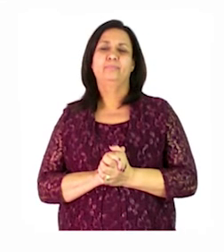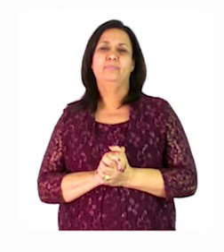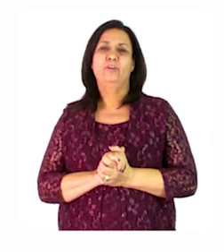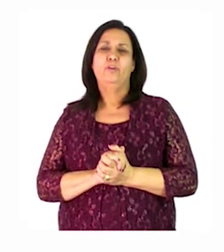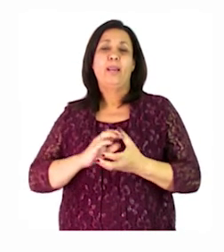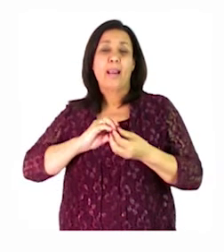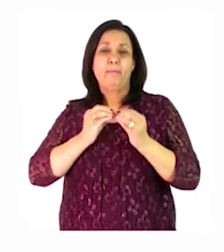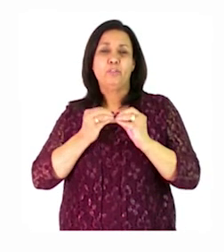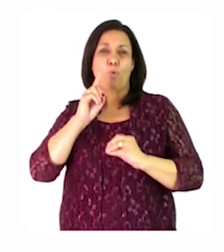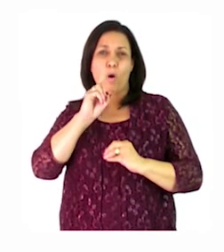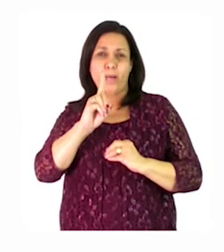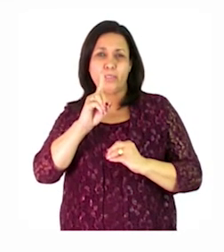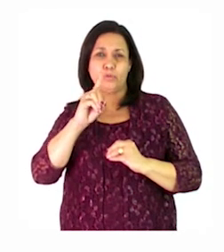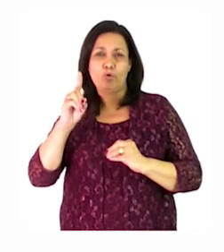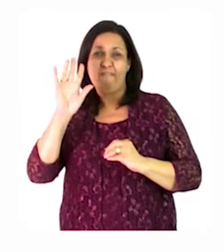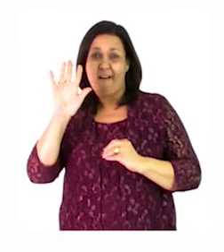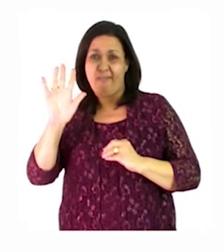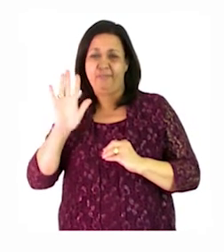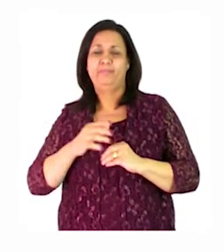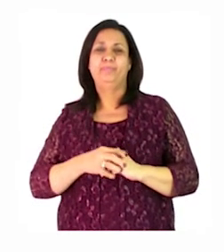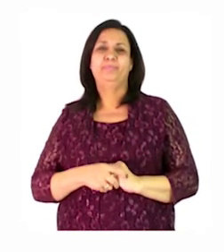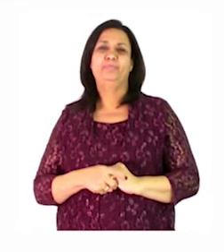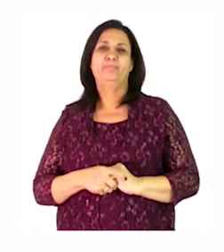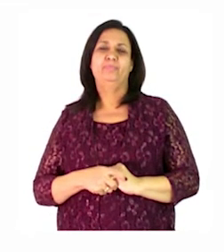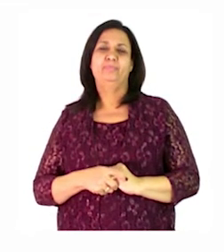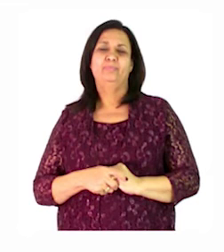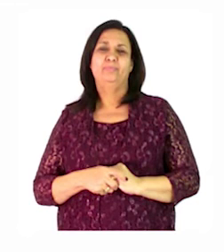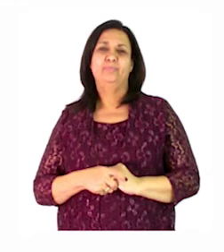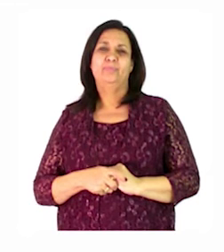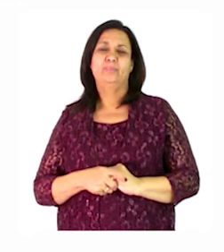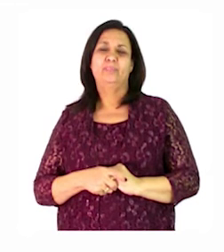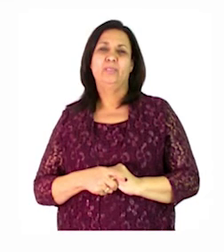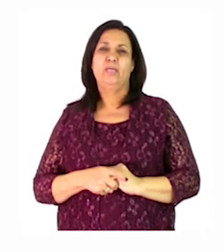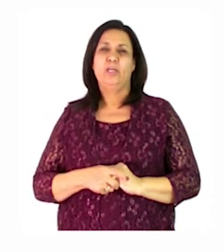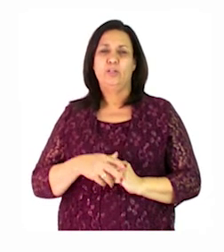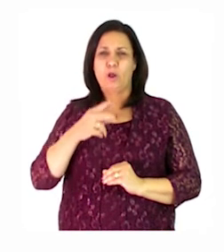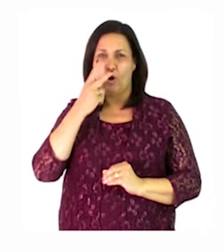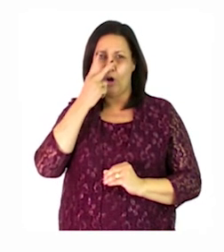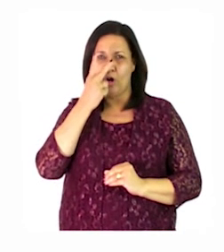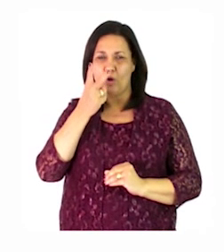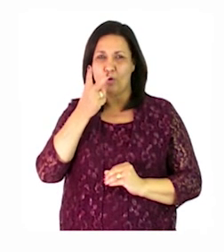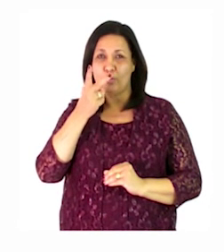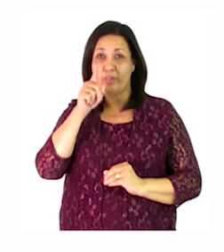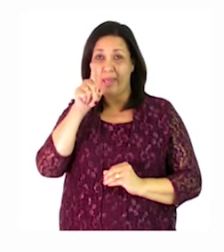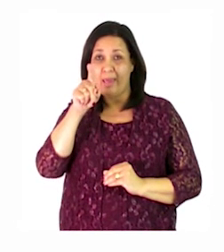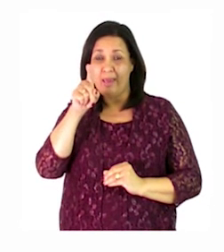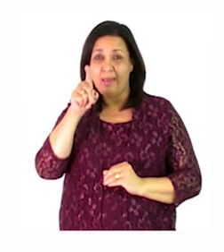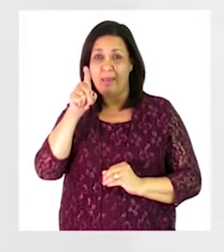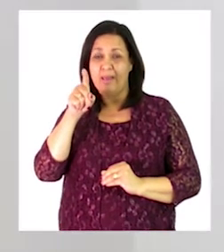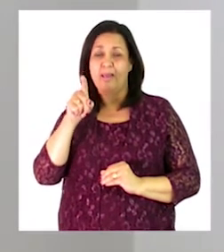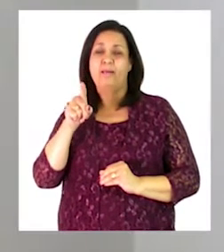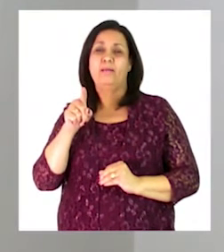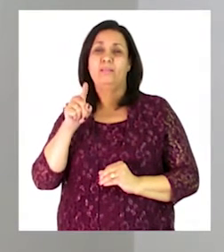1 to 5. Good. I would like you to look at my little board before